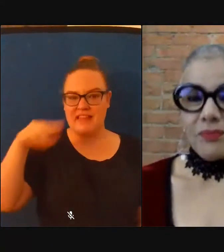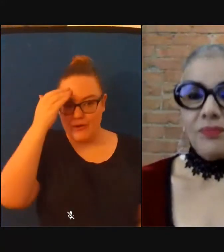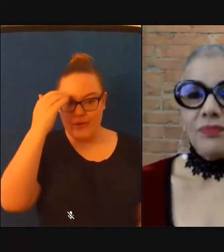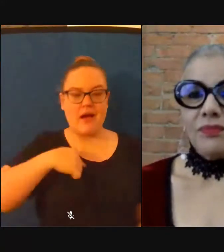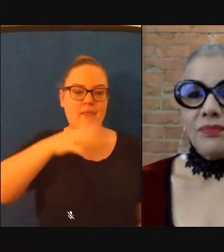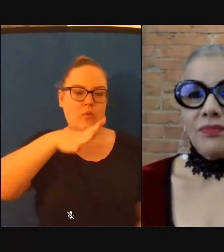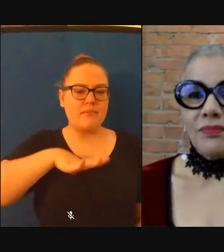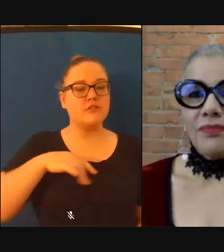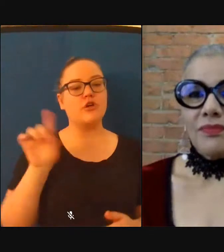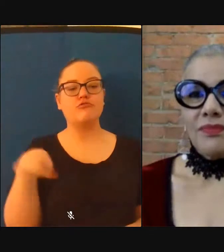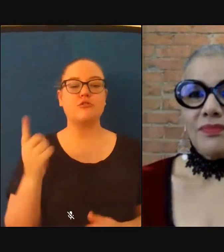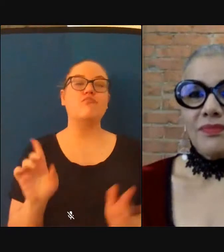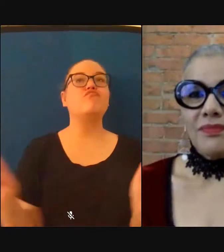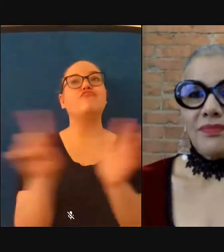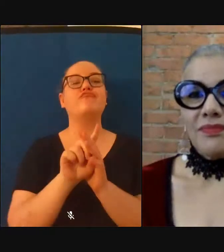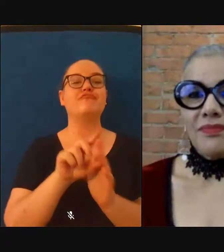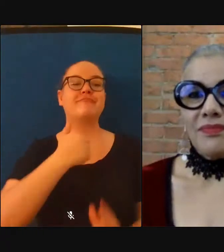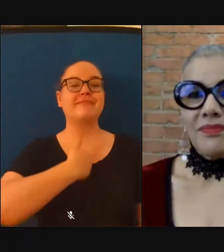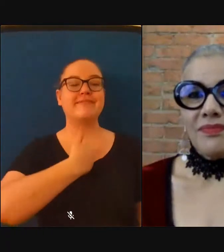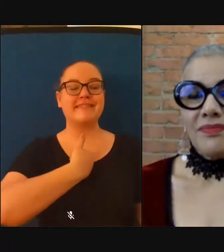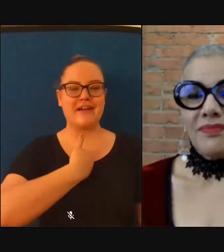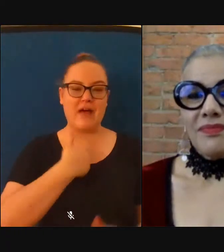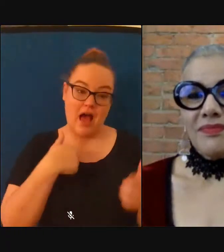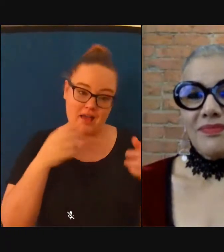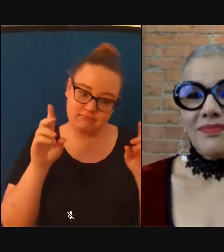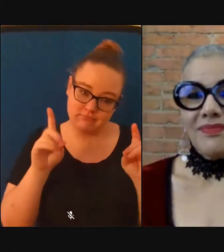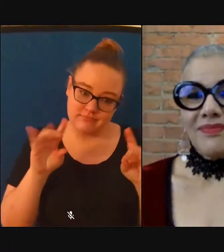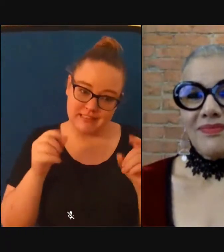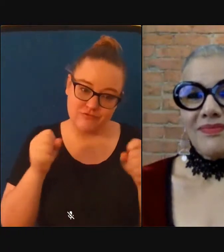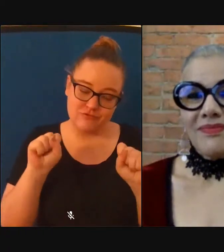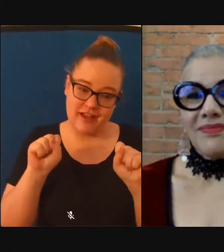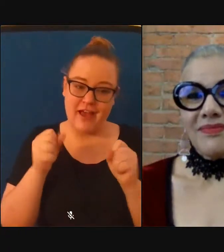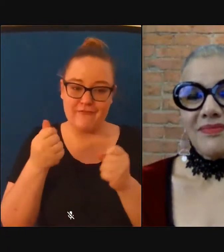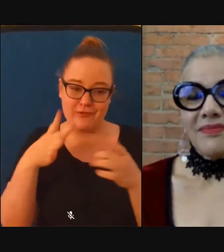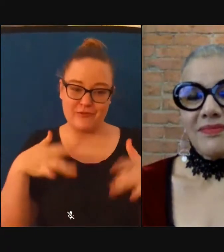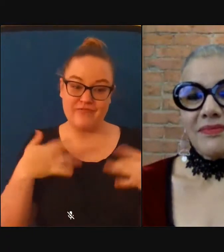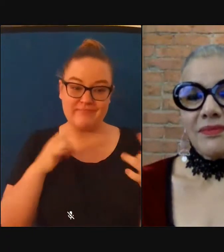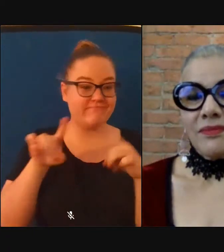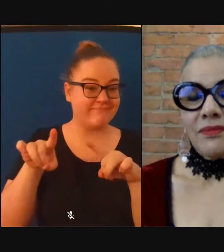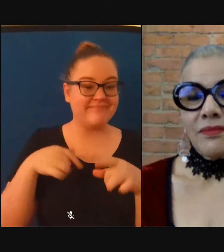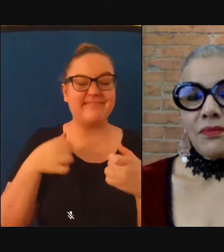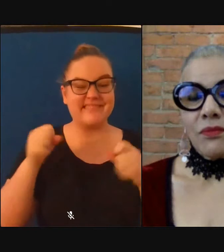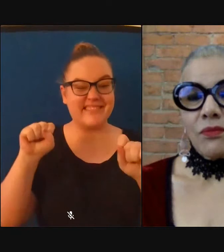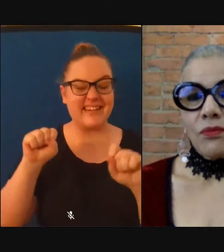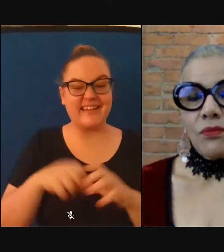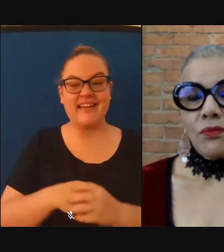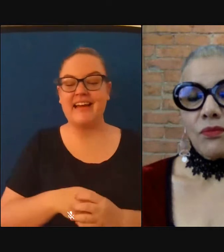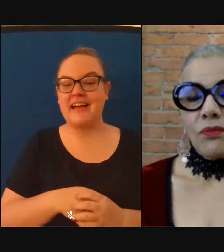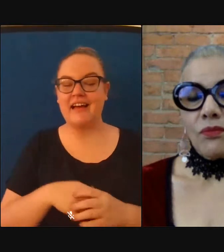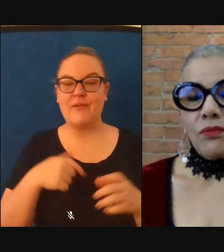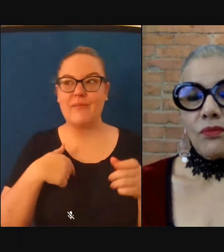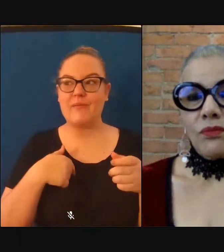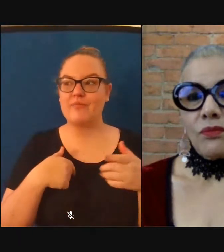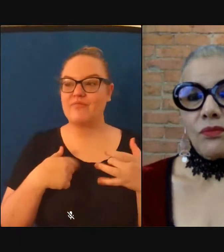front door. I tried to attend a few events, and to